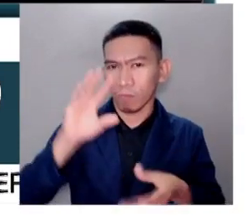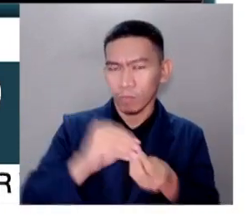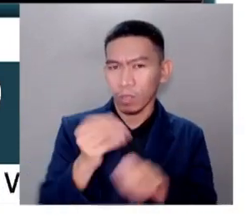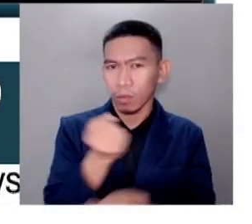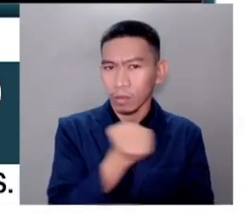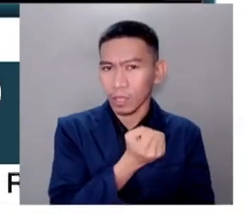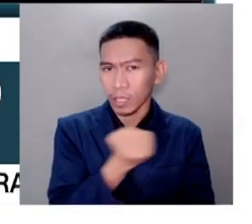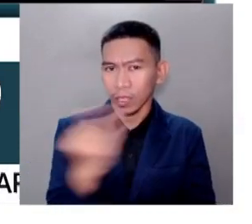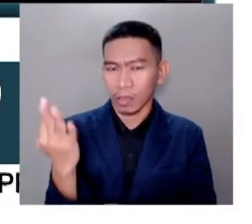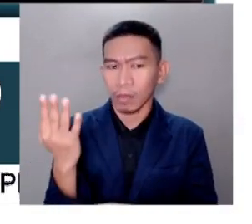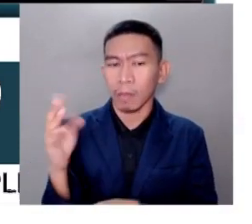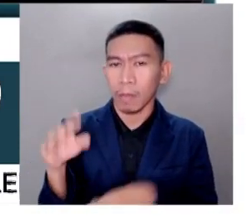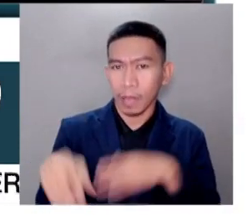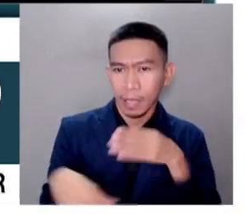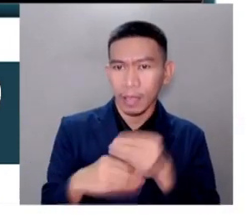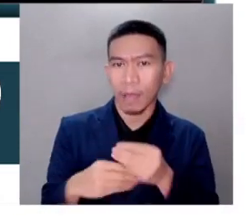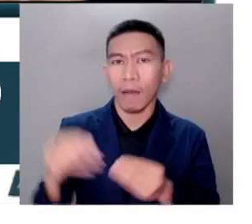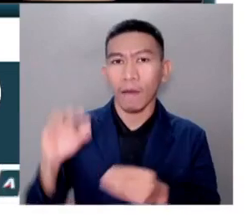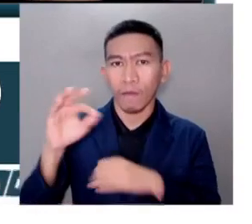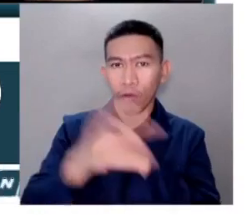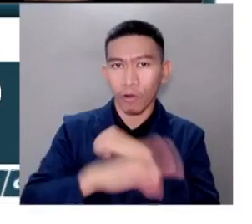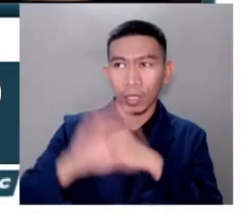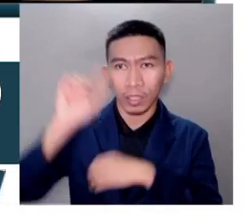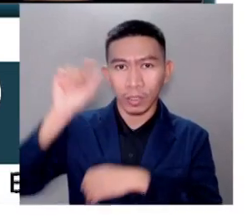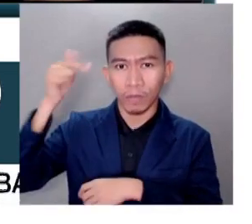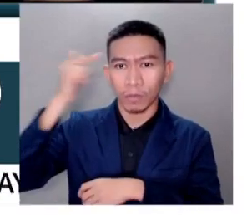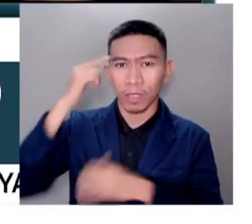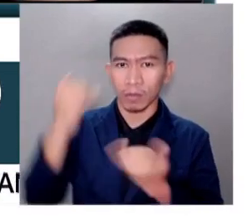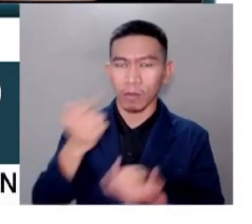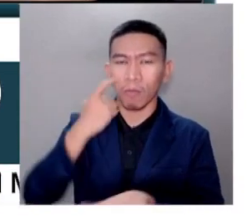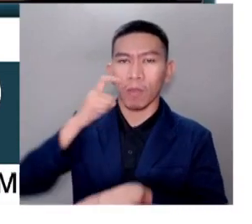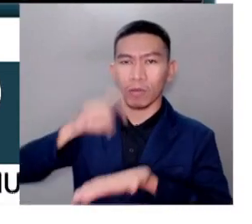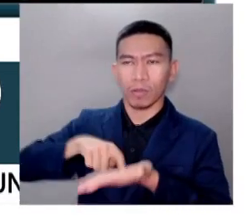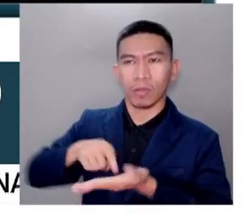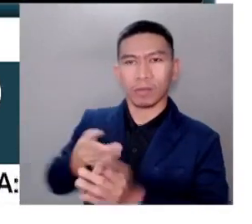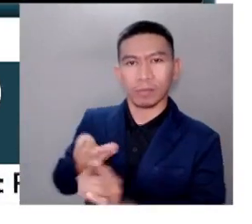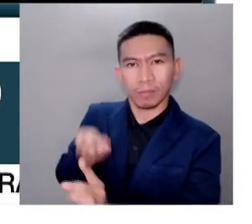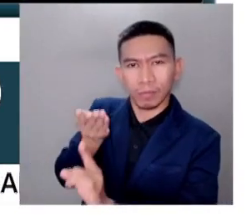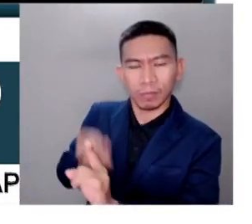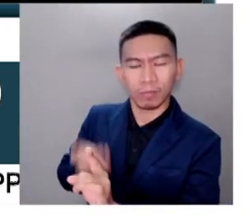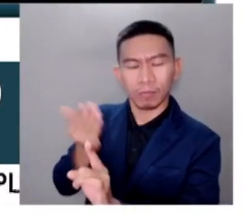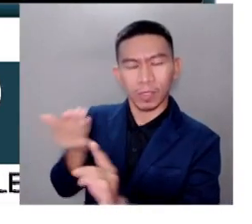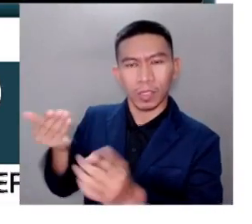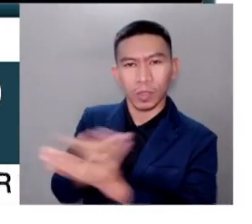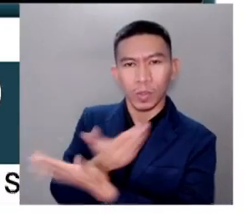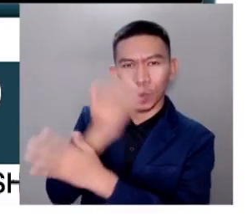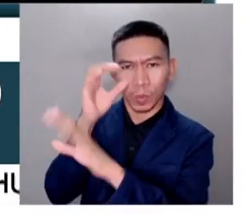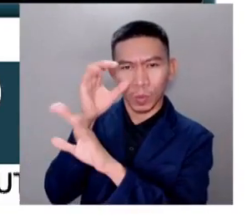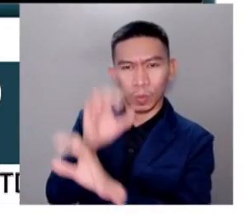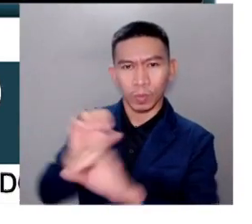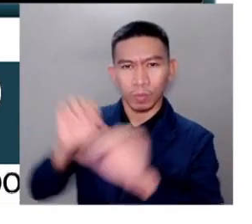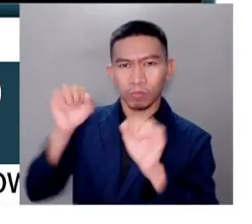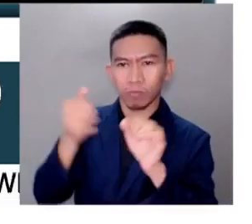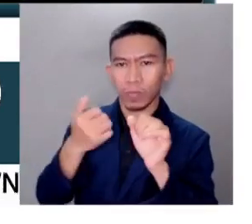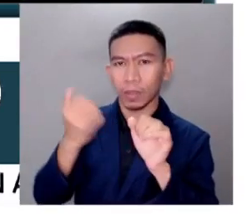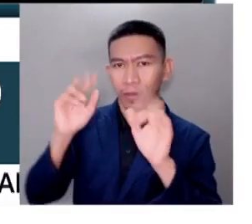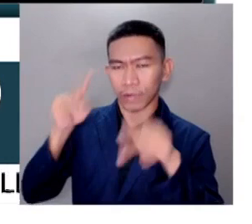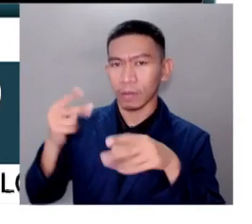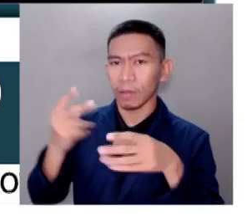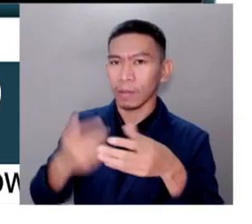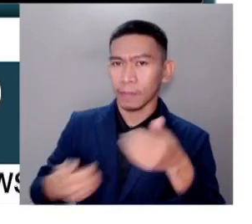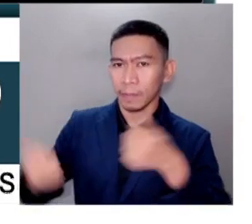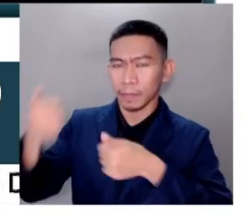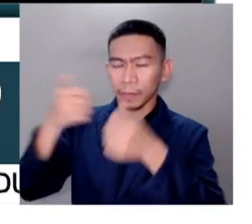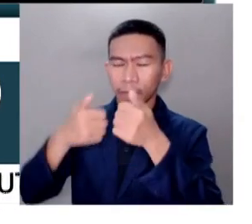the foreign governments now recognizing the incoming administration. How do you reconcile your findings with